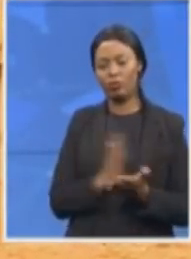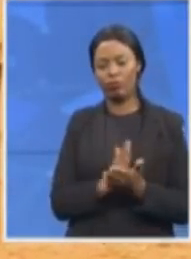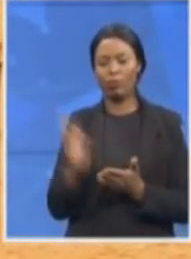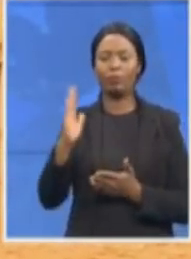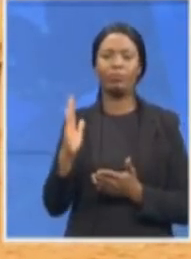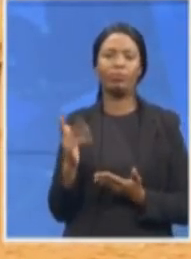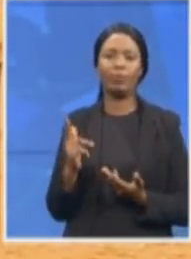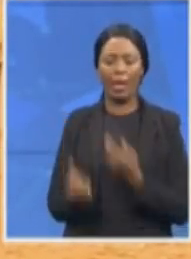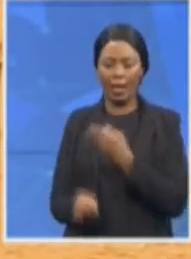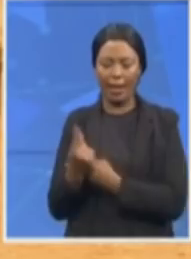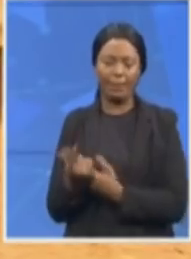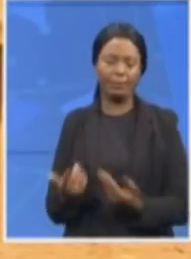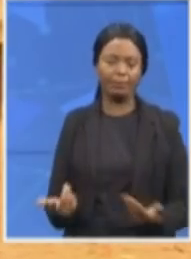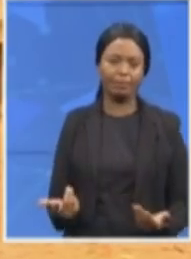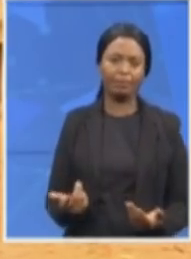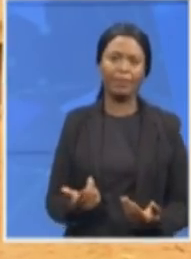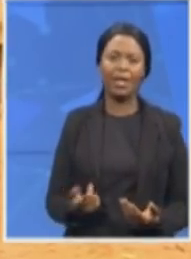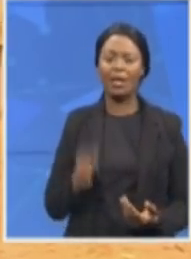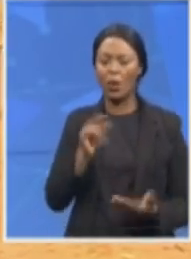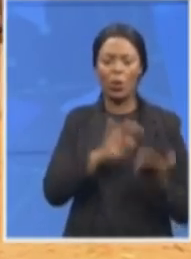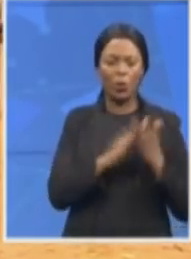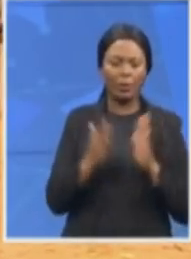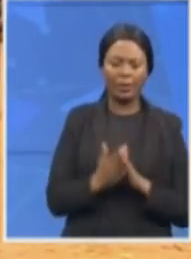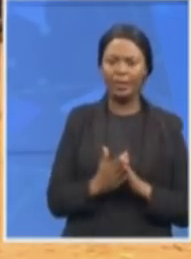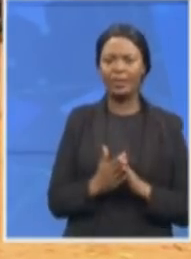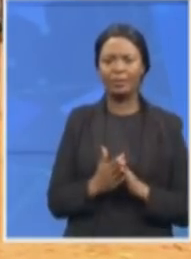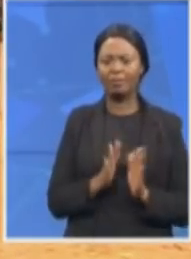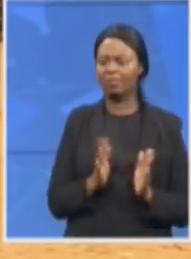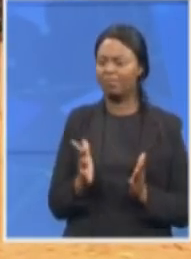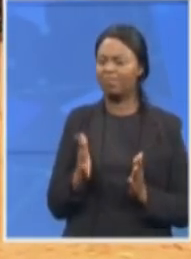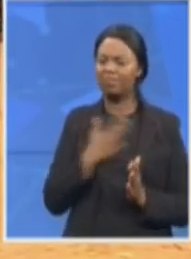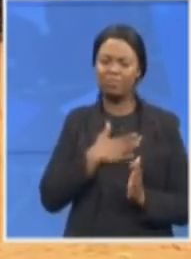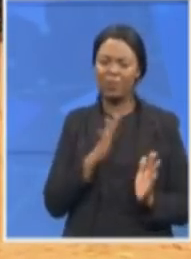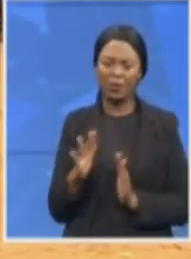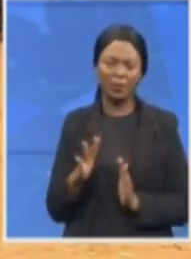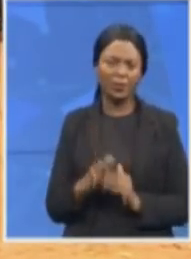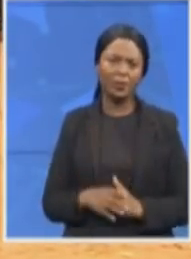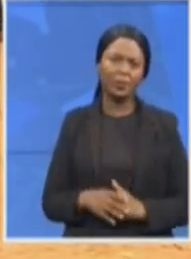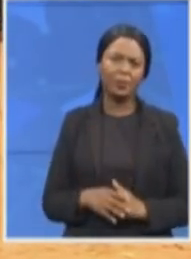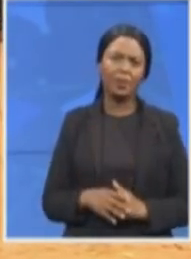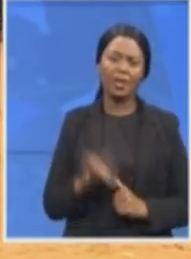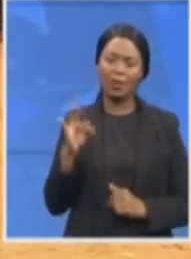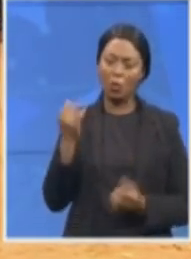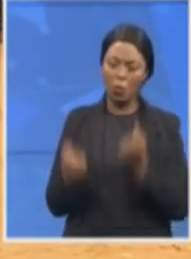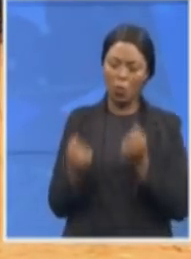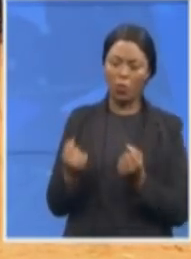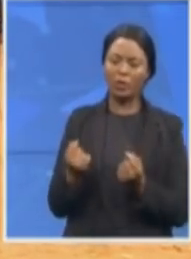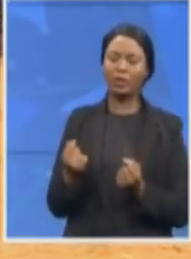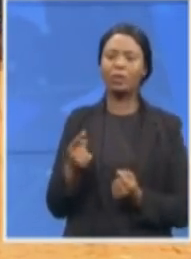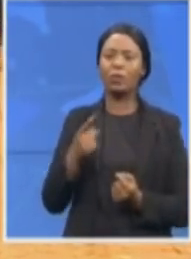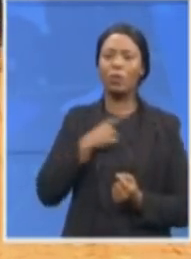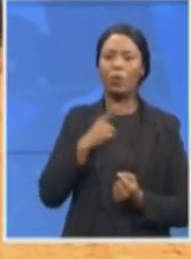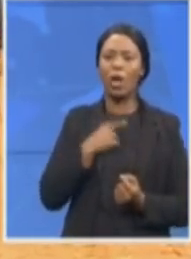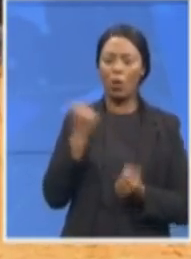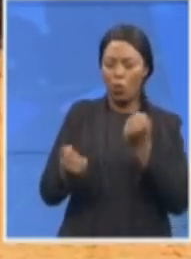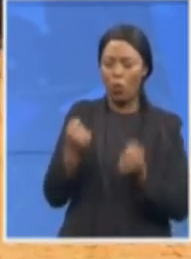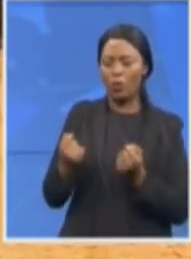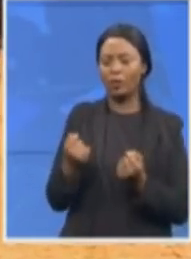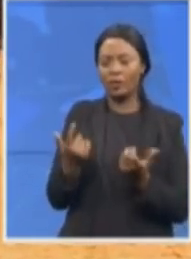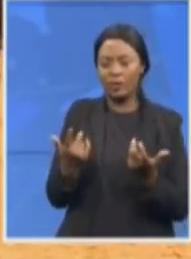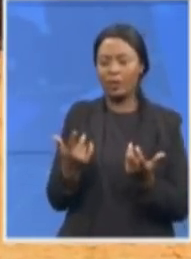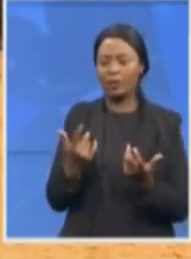community? Because, if the court should be taken at its word, it then means that the evictions should